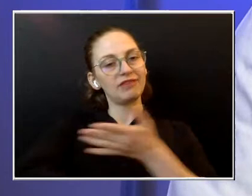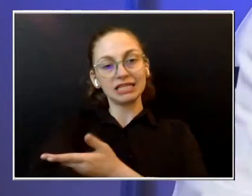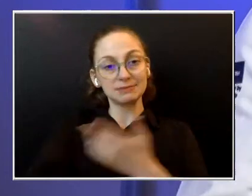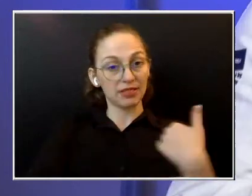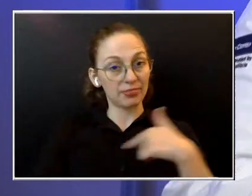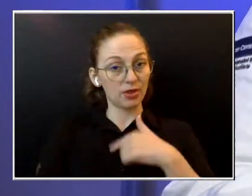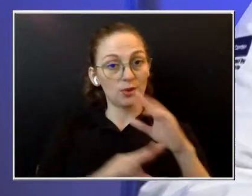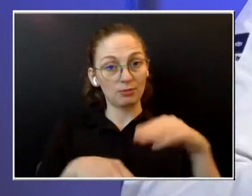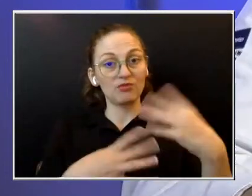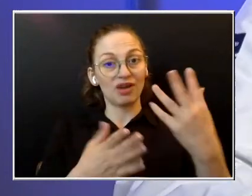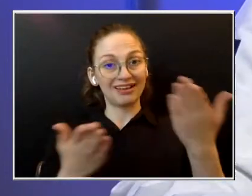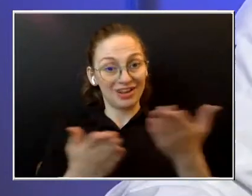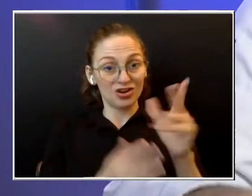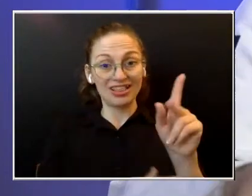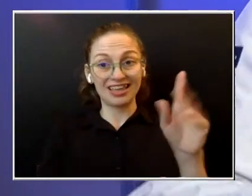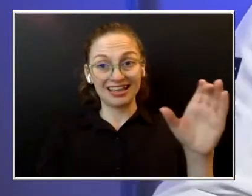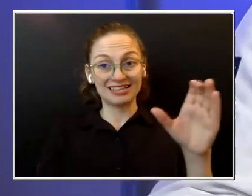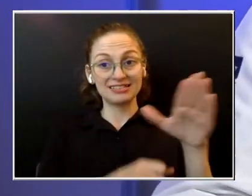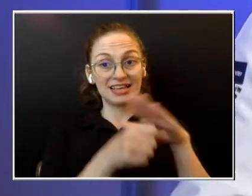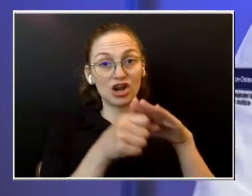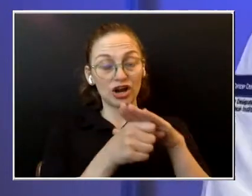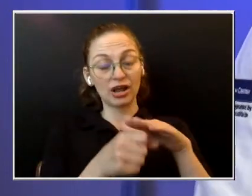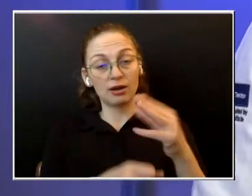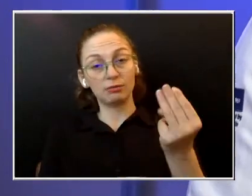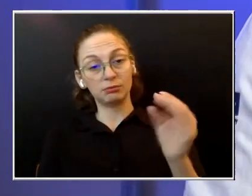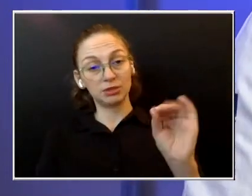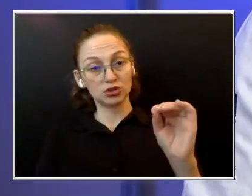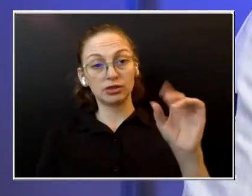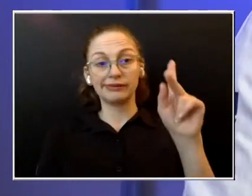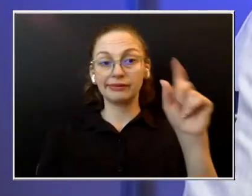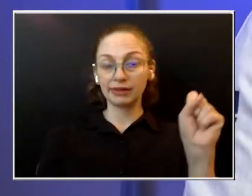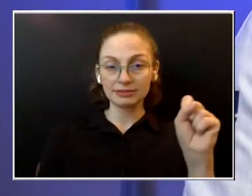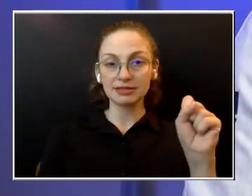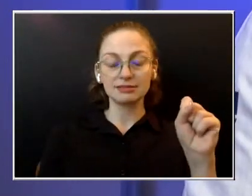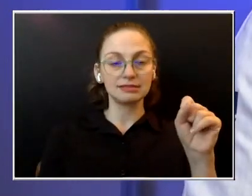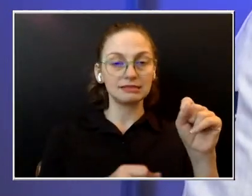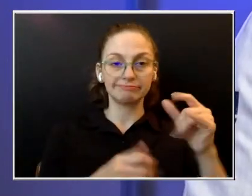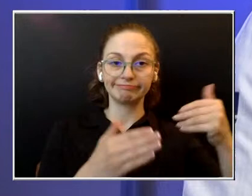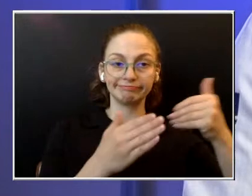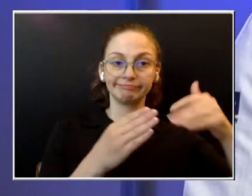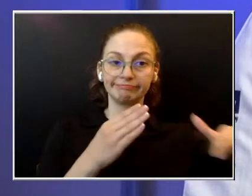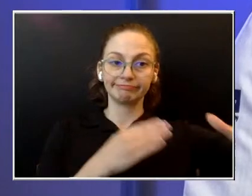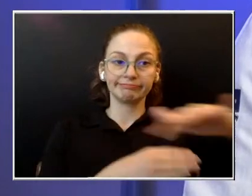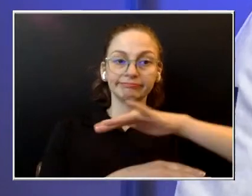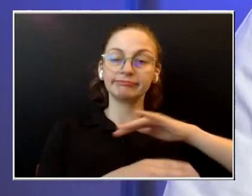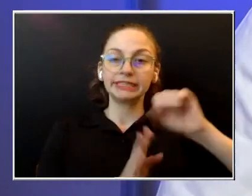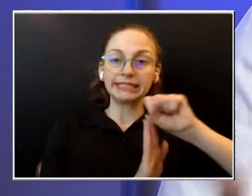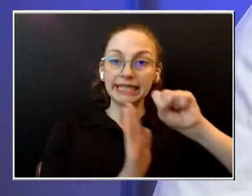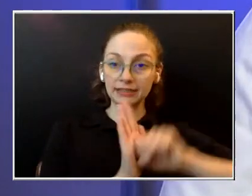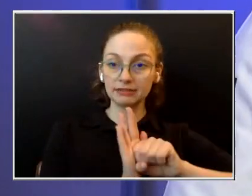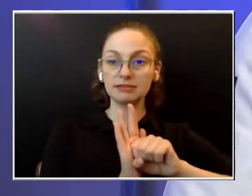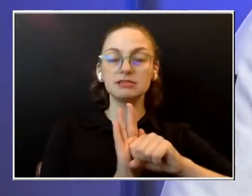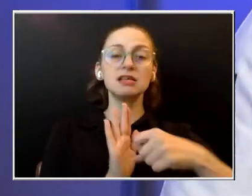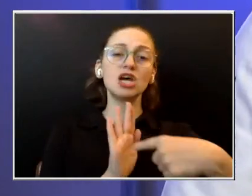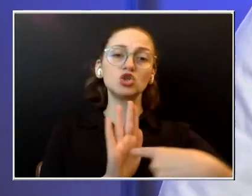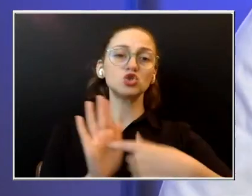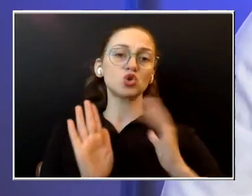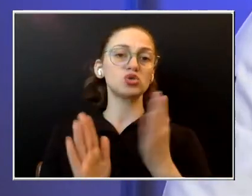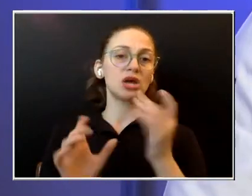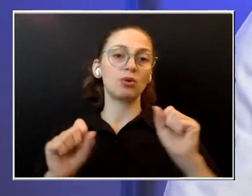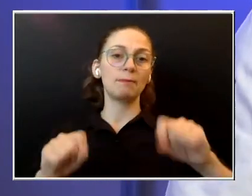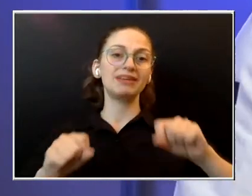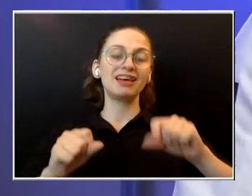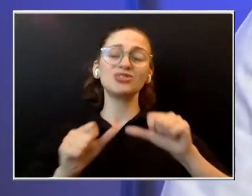area, Missouri, Kansas, and all the neighboring states. It really shows our potential to continue to grow in our